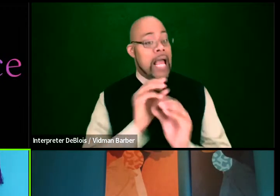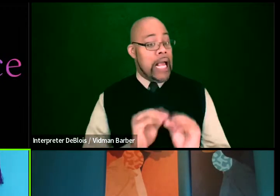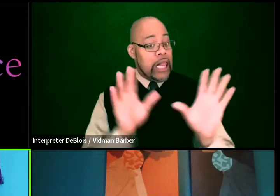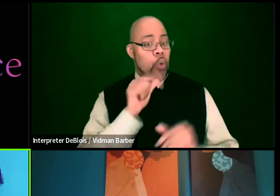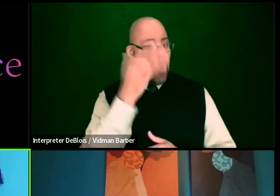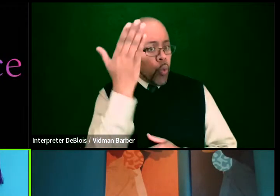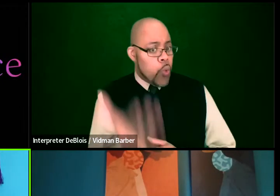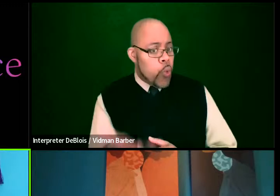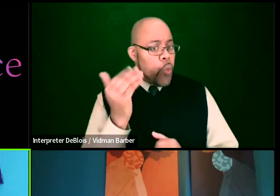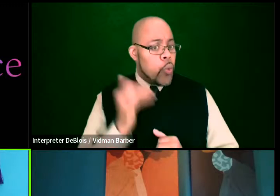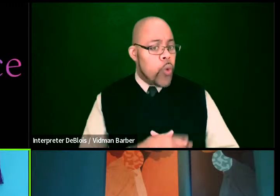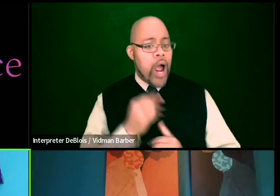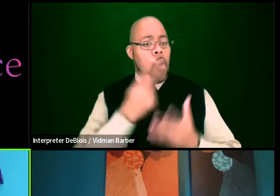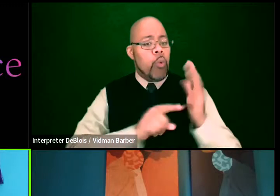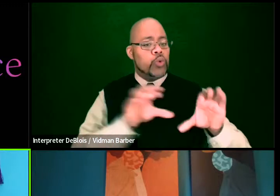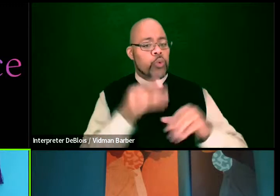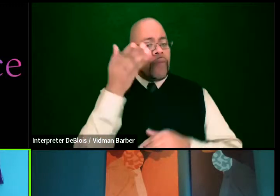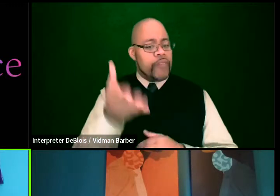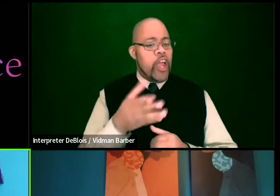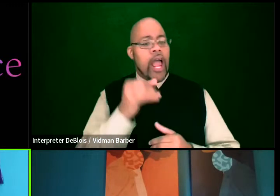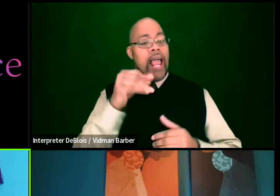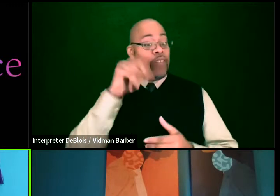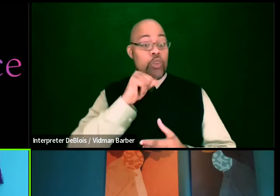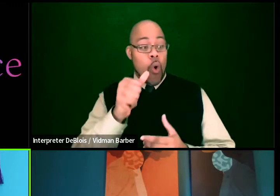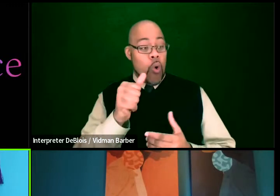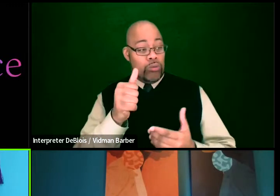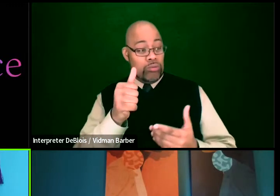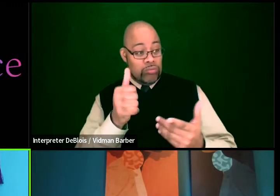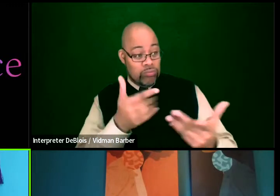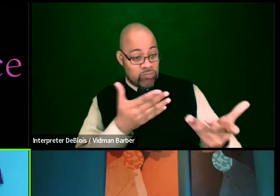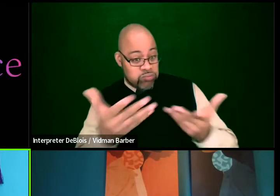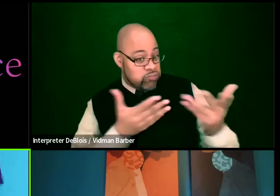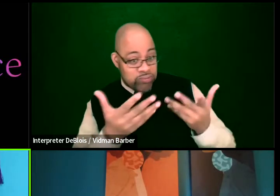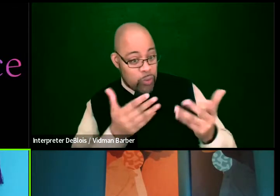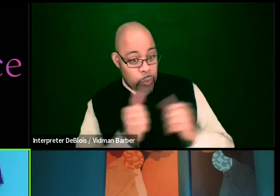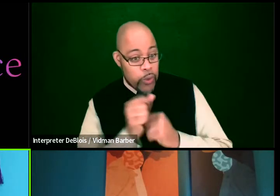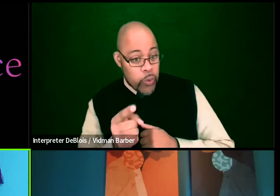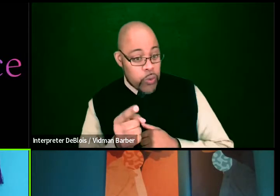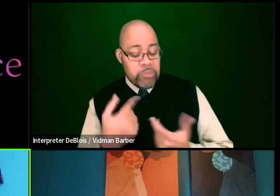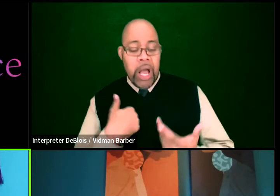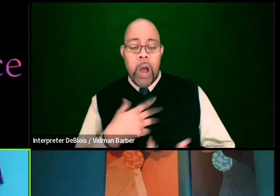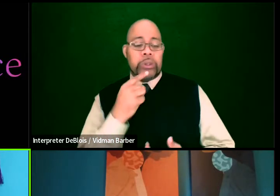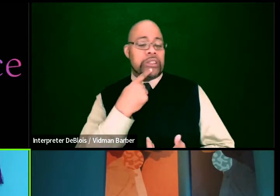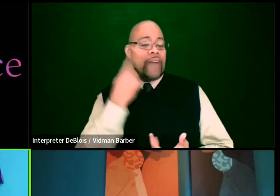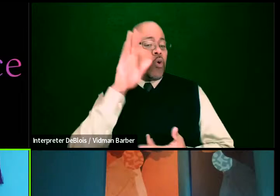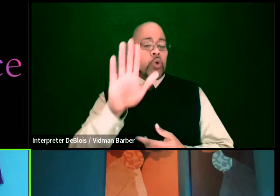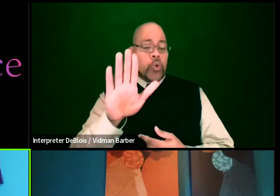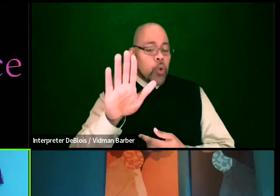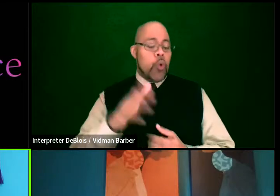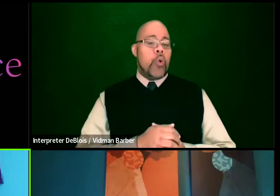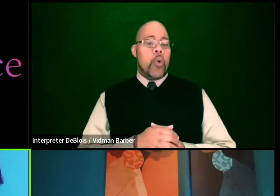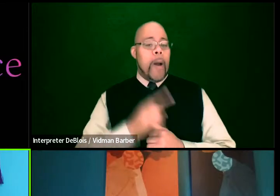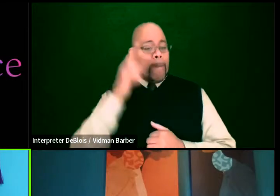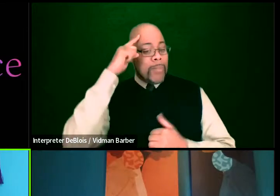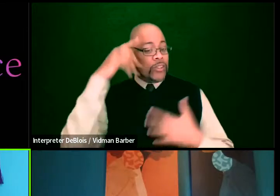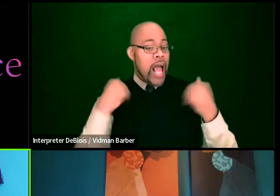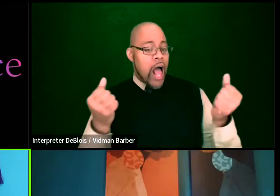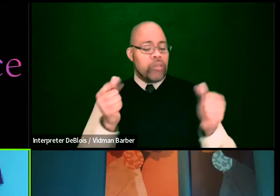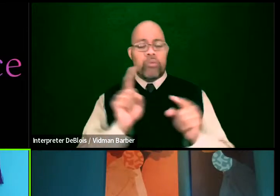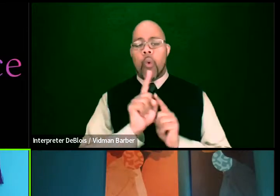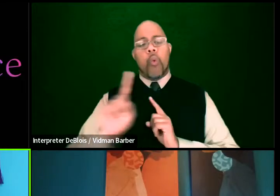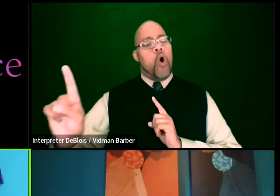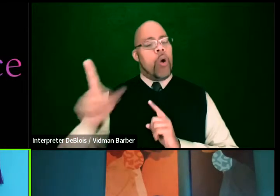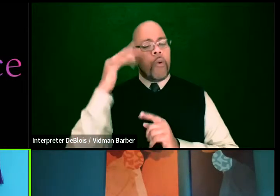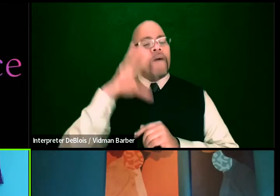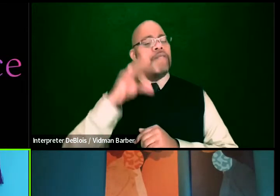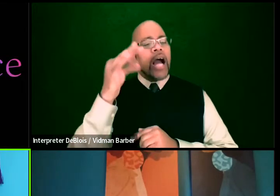you are and what you're doing there. And if they don't reciprocate, I would say for your mental health, walk away, because you will